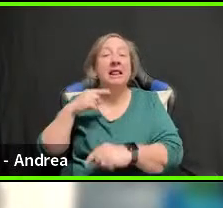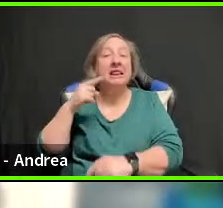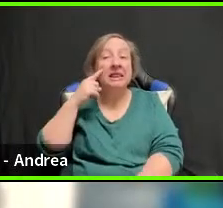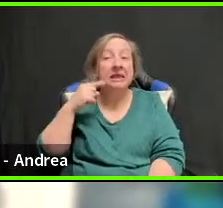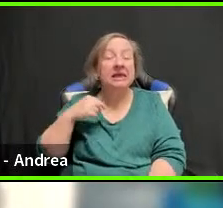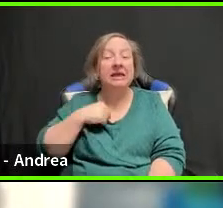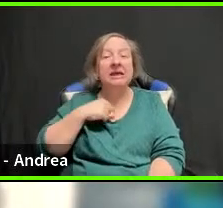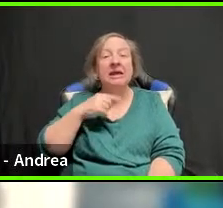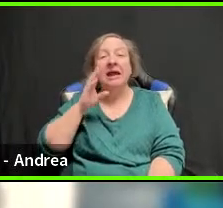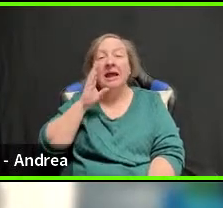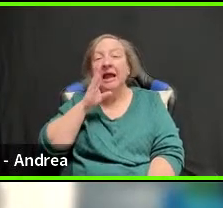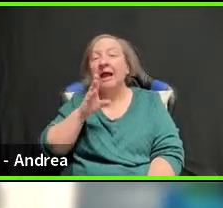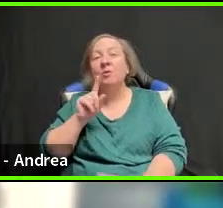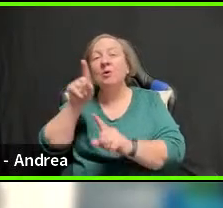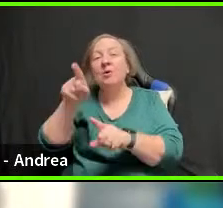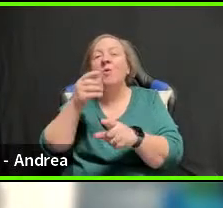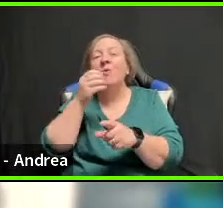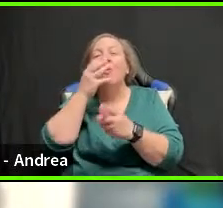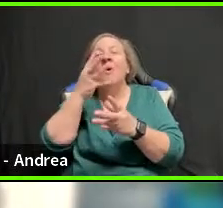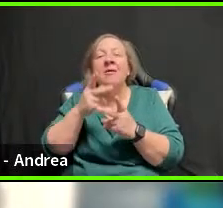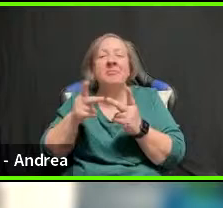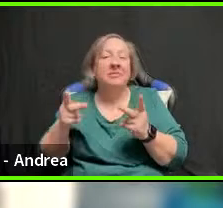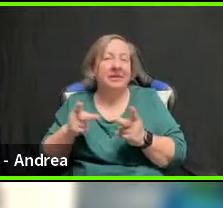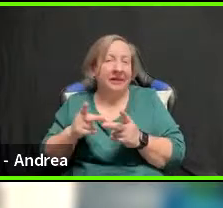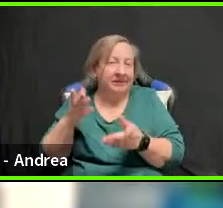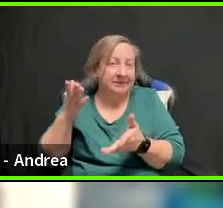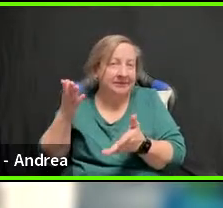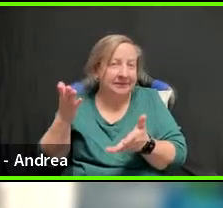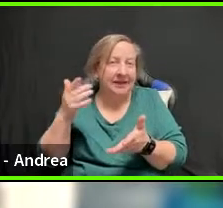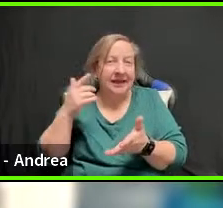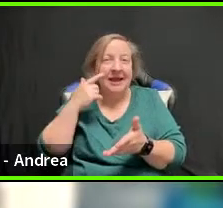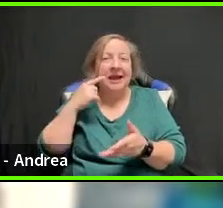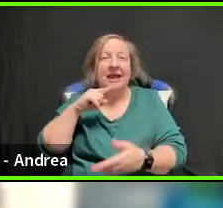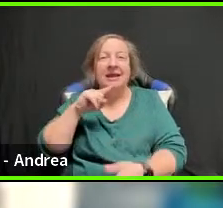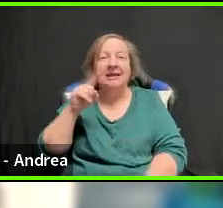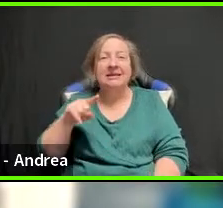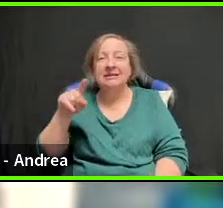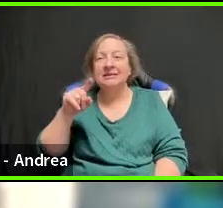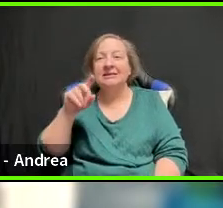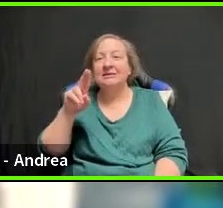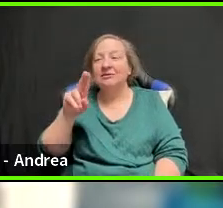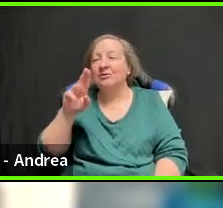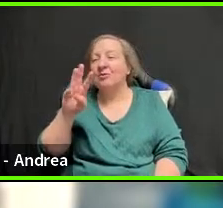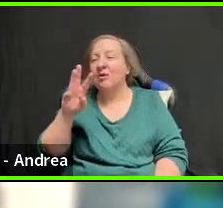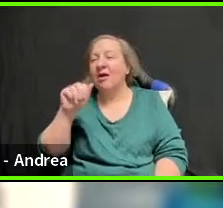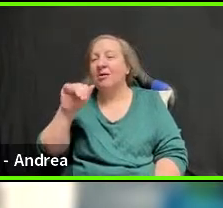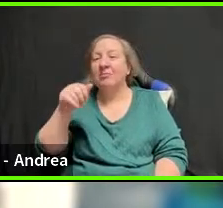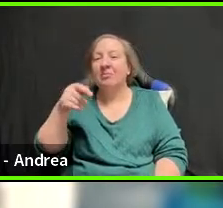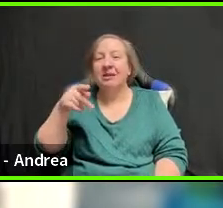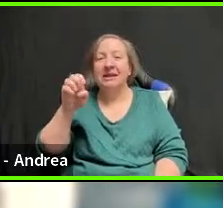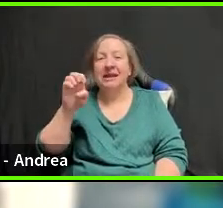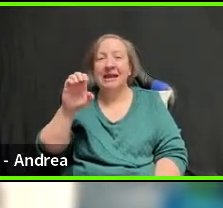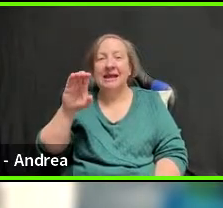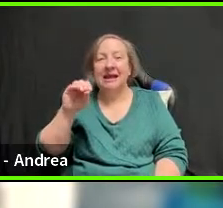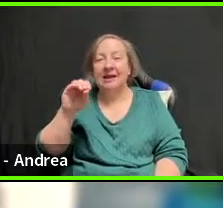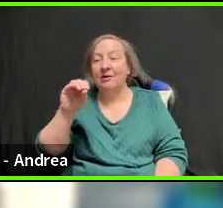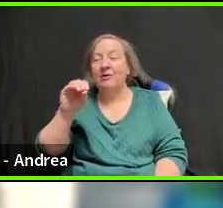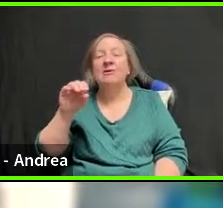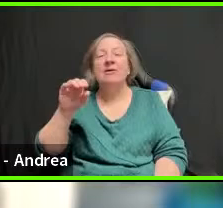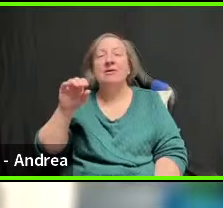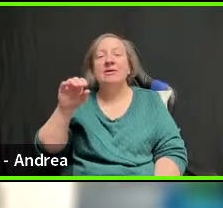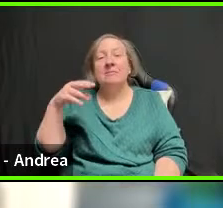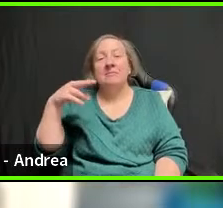go somewhere warm, and I think it would be Zihuatanejo, Mexico. I've been there a couple of times, and it is very,